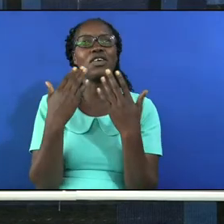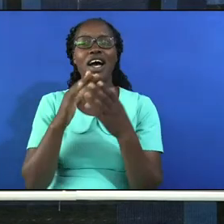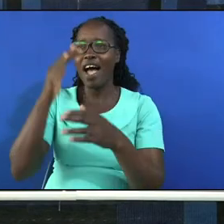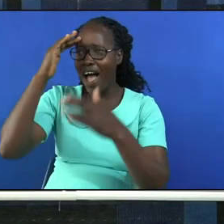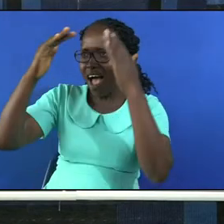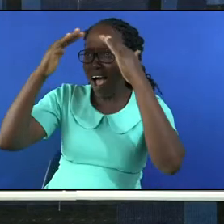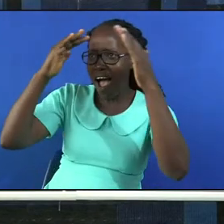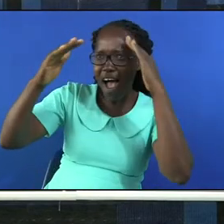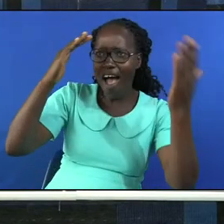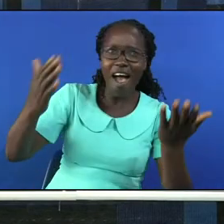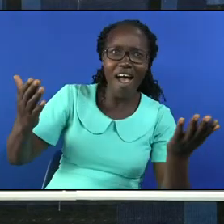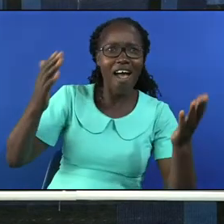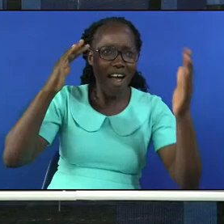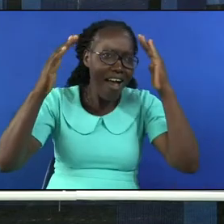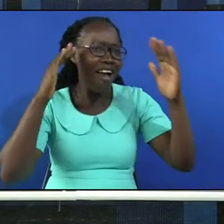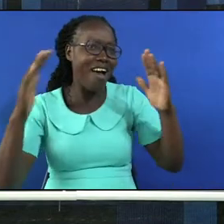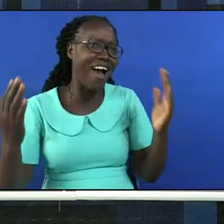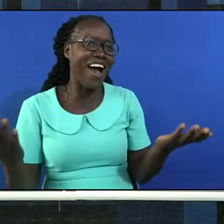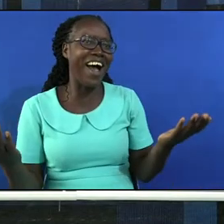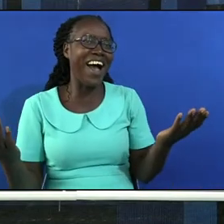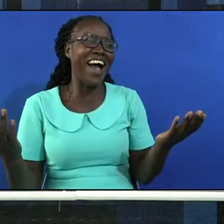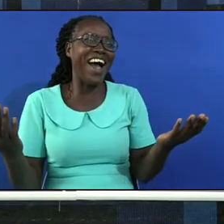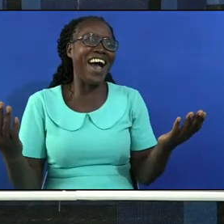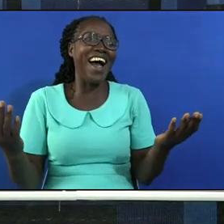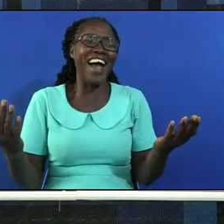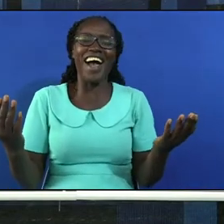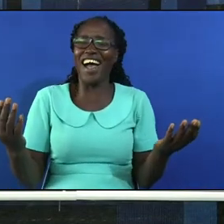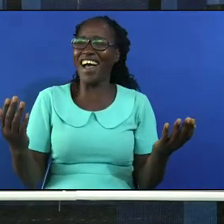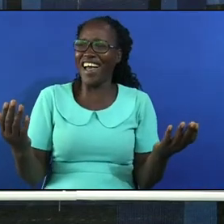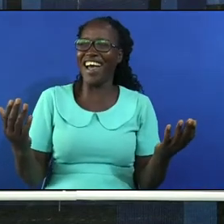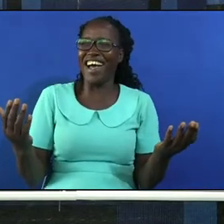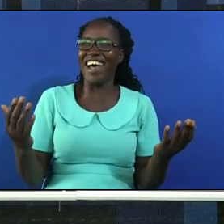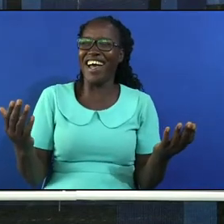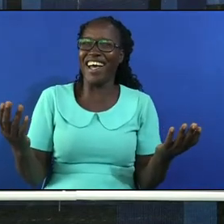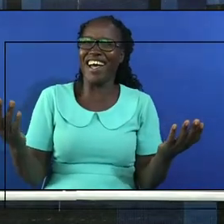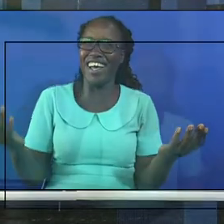other. Hey, my wife. Yes.